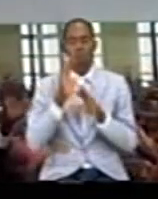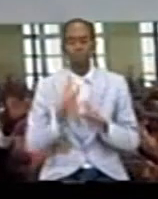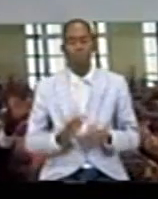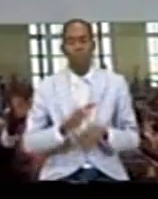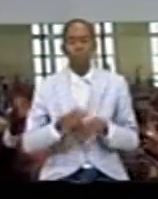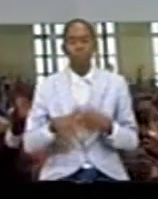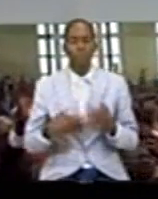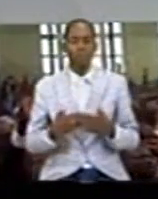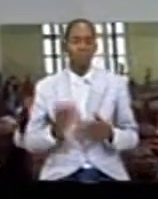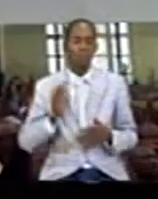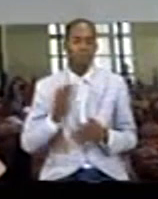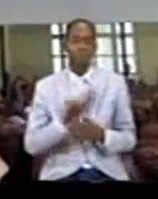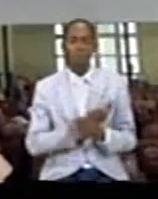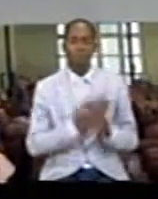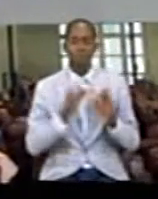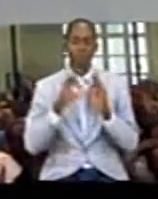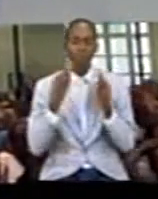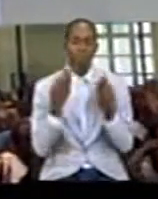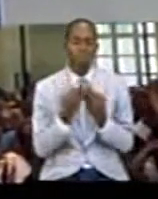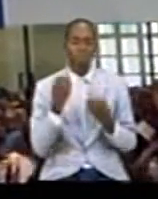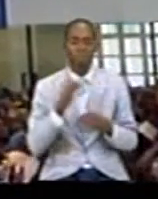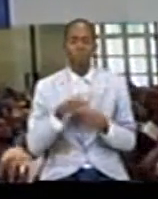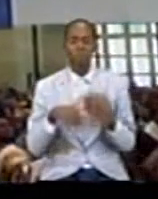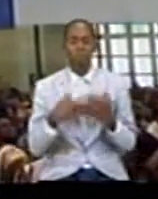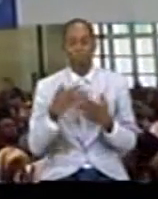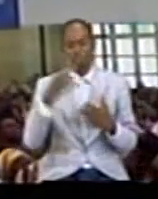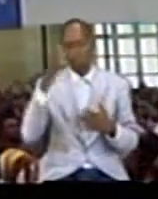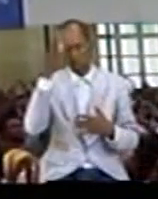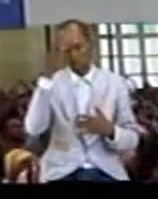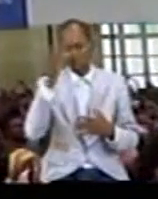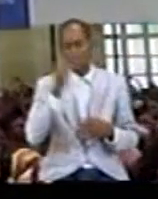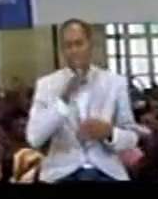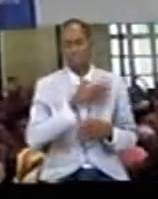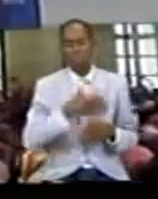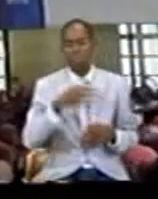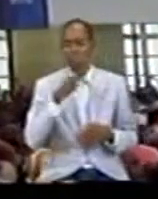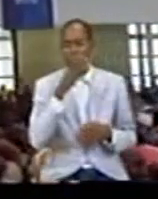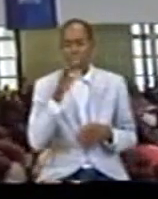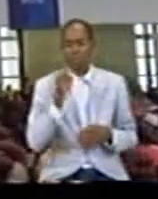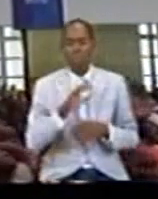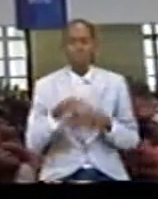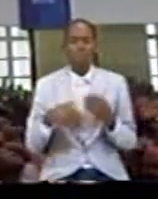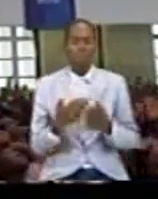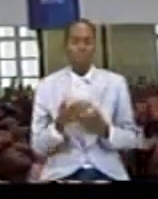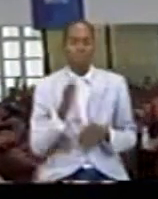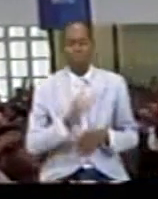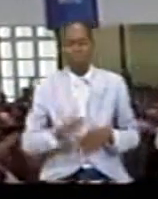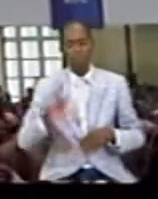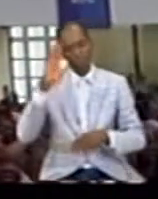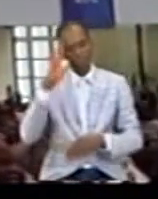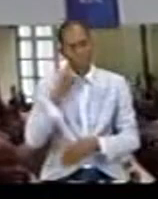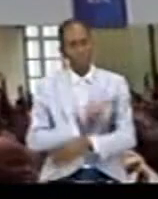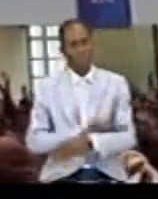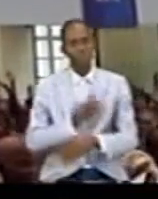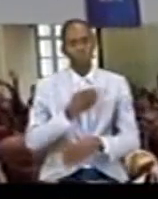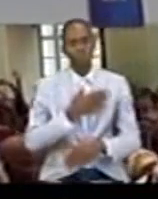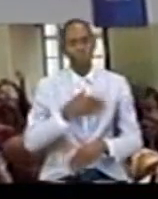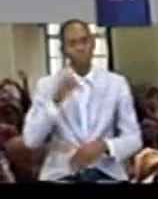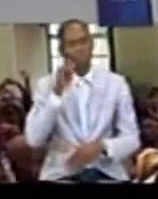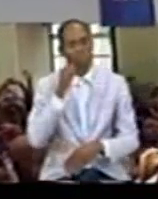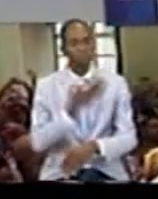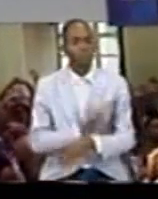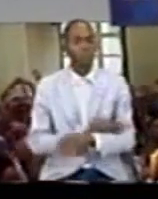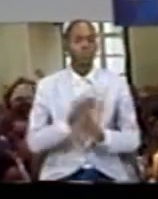all our families, all daddies and mommies, all children, sons and daughters,